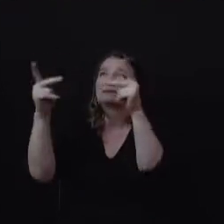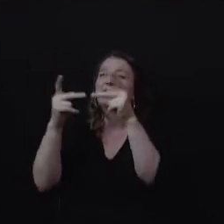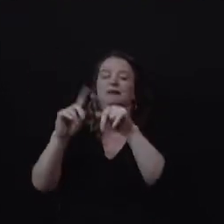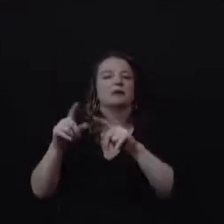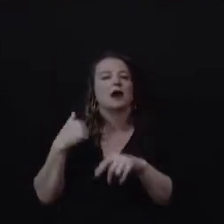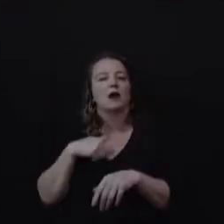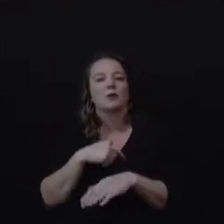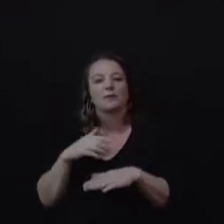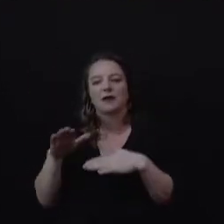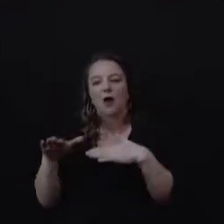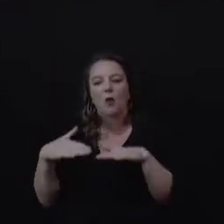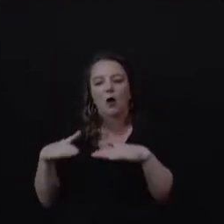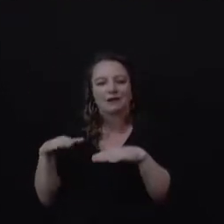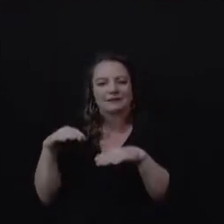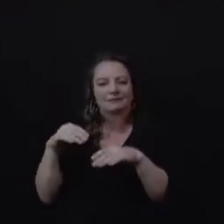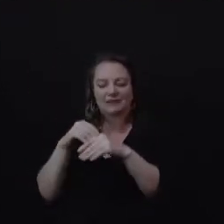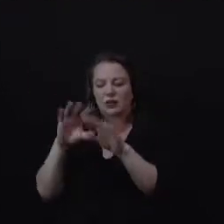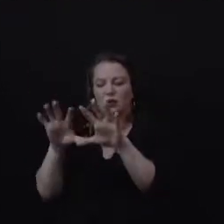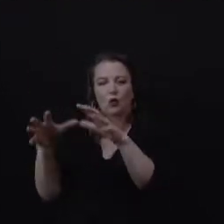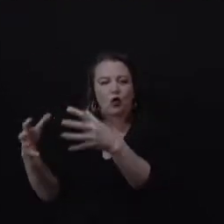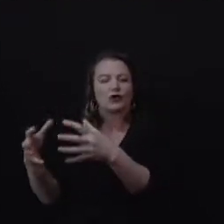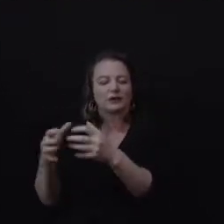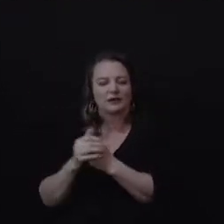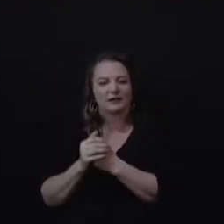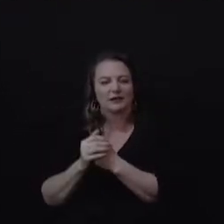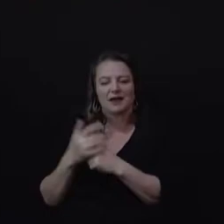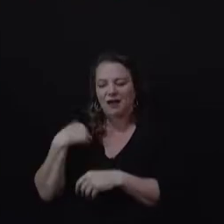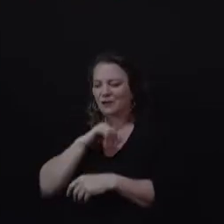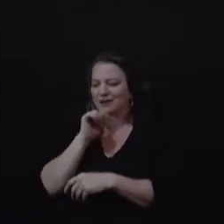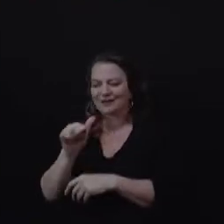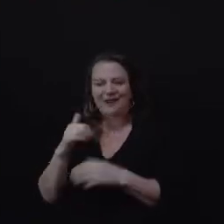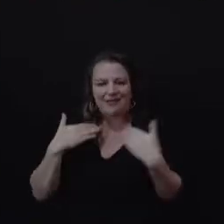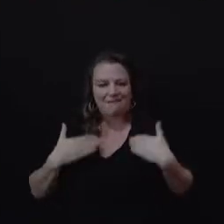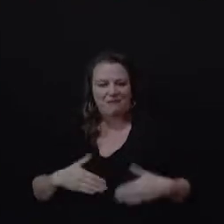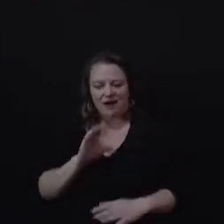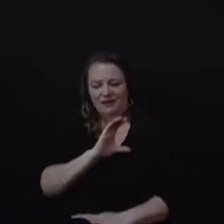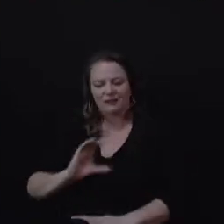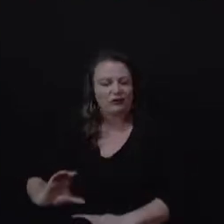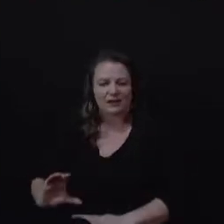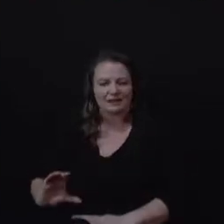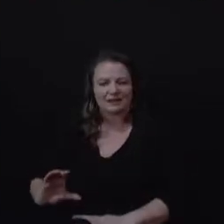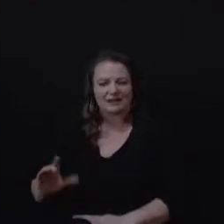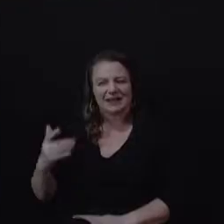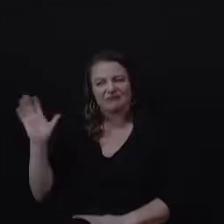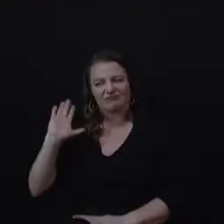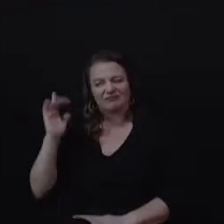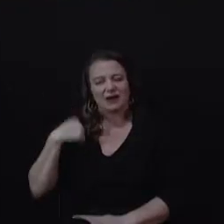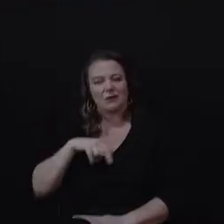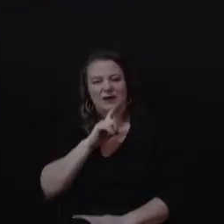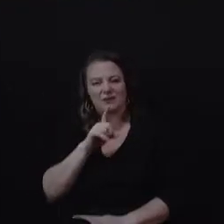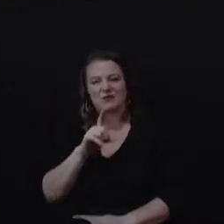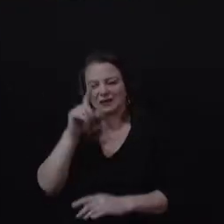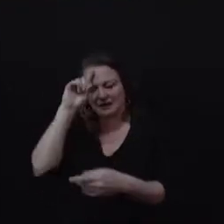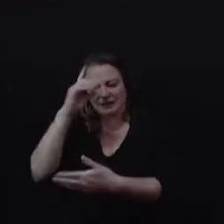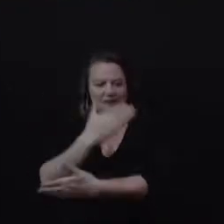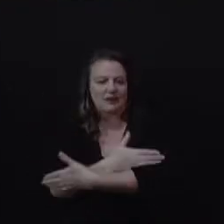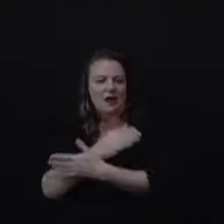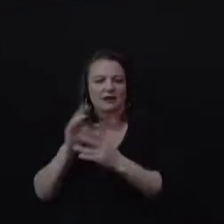pattern or the course of this world, that we are not the body of Christ, but that we were sons of